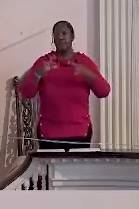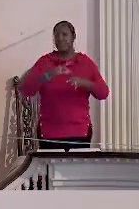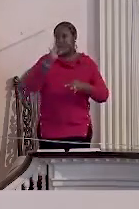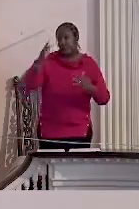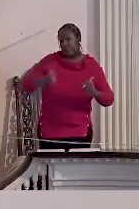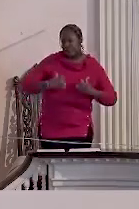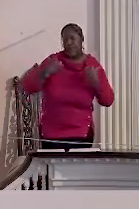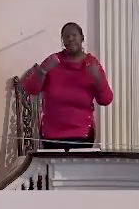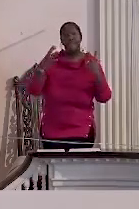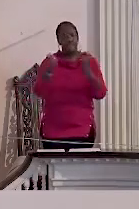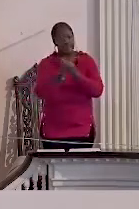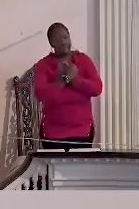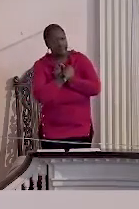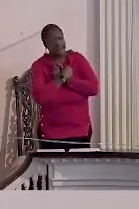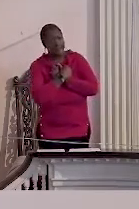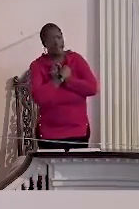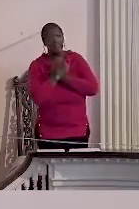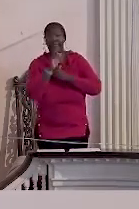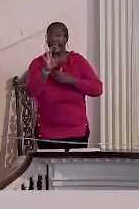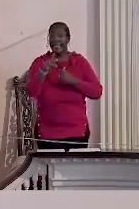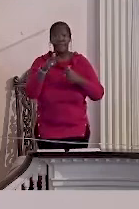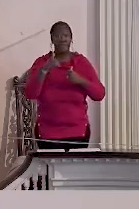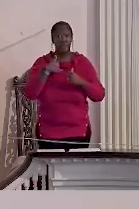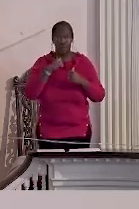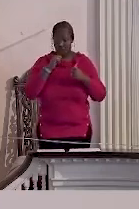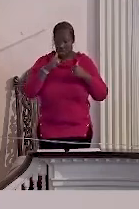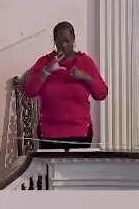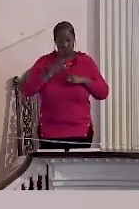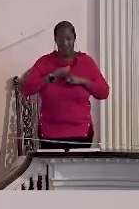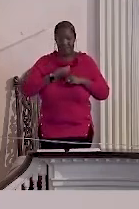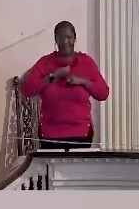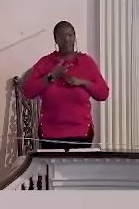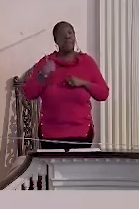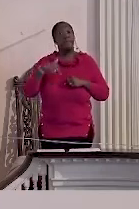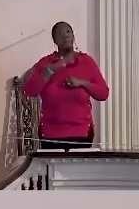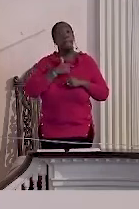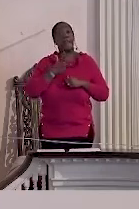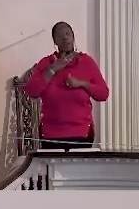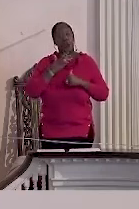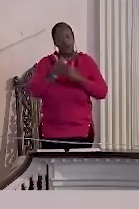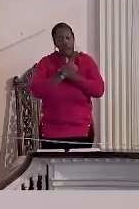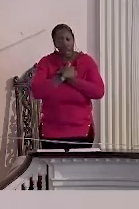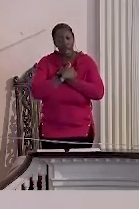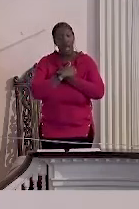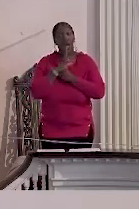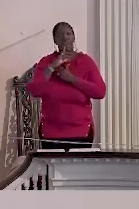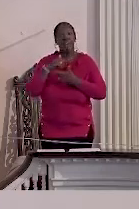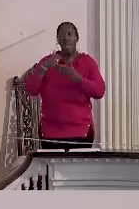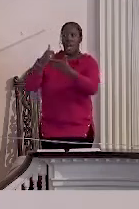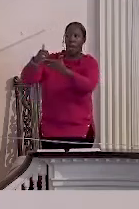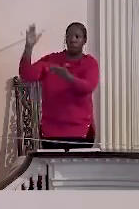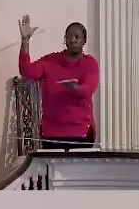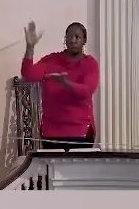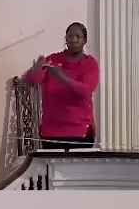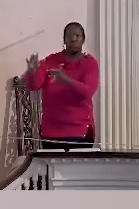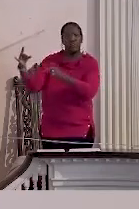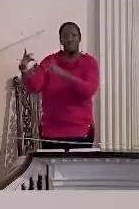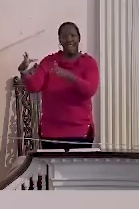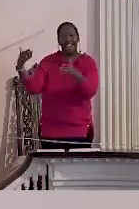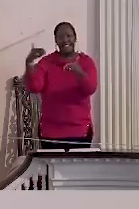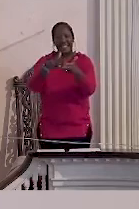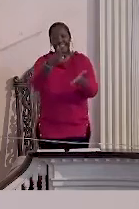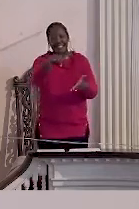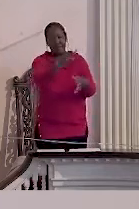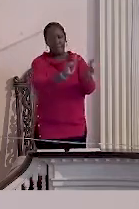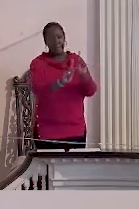love. And if we are not trans, may our love help this world end violence against people